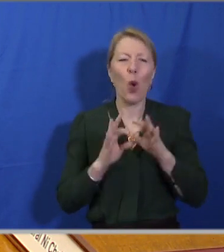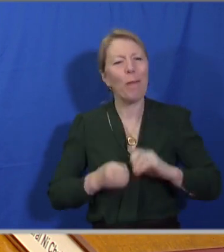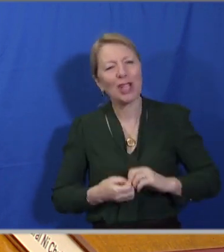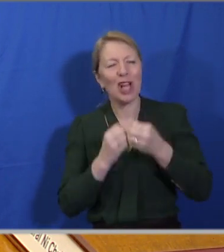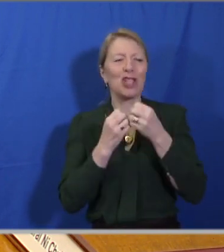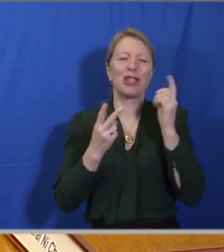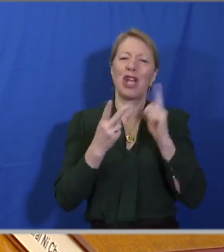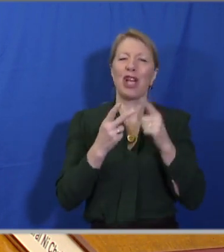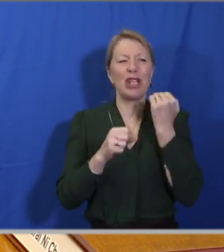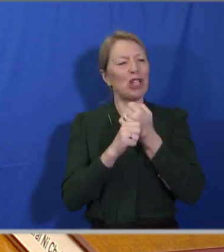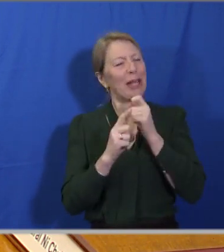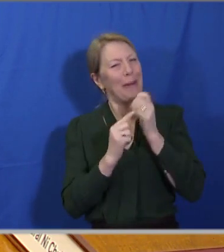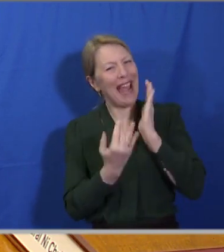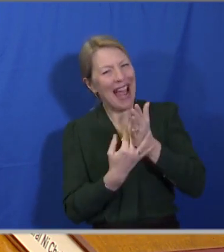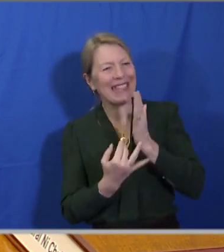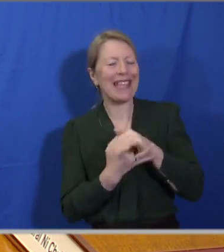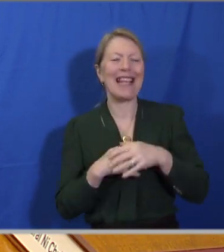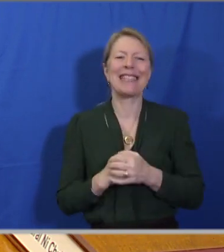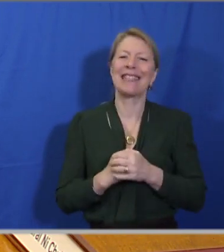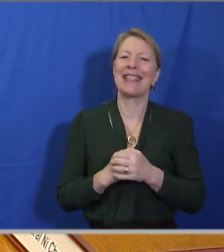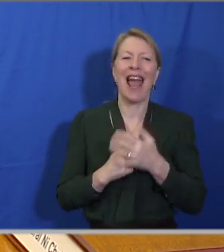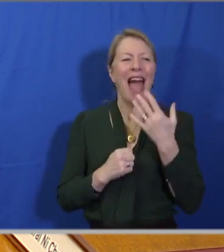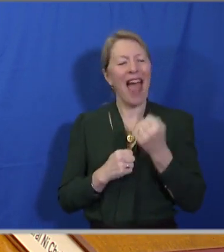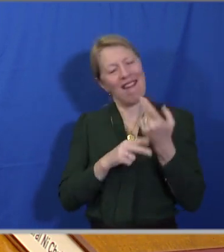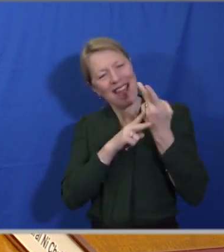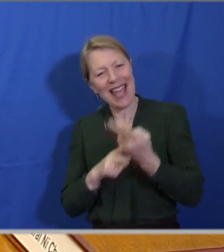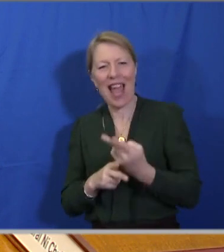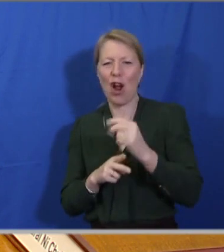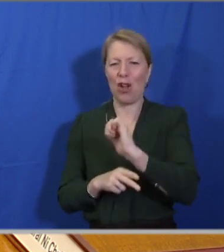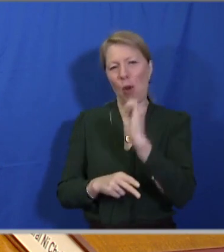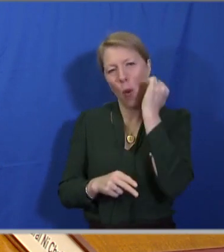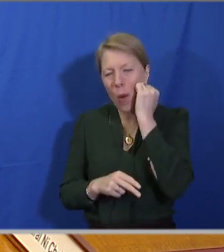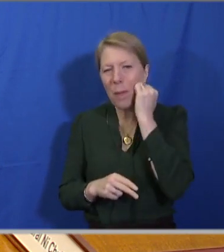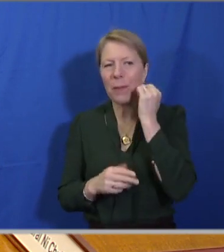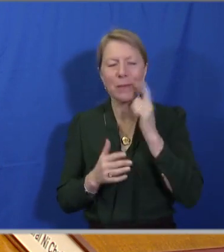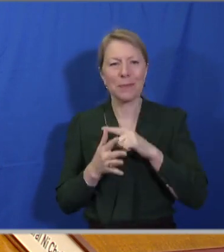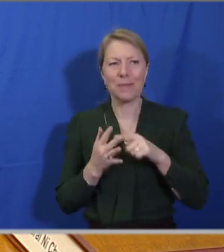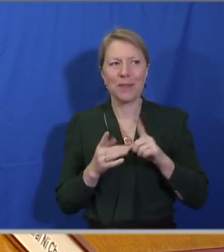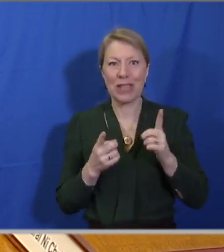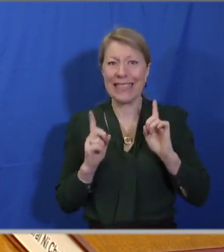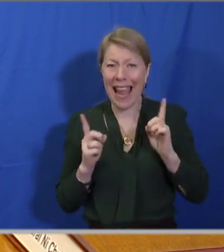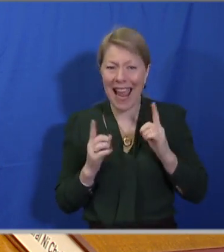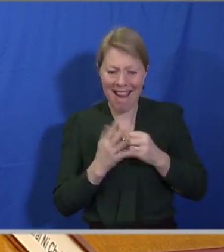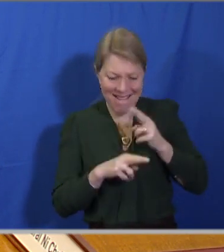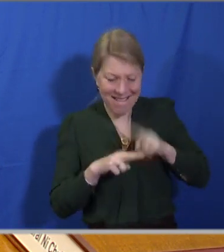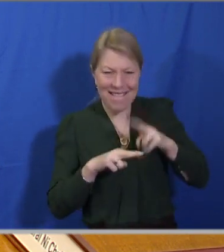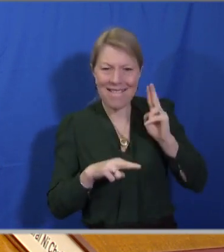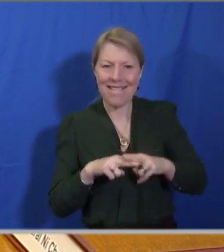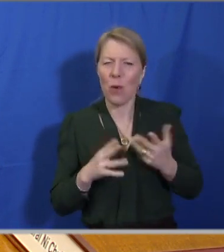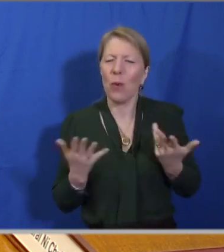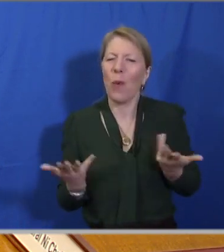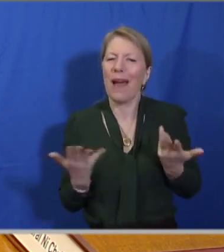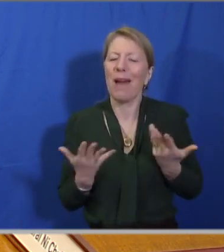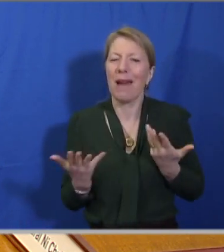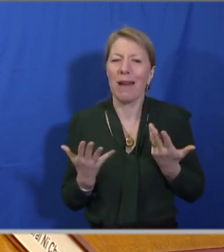care. In the middle of it all, there is a crisis in workforce and workforce planning. So what can be done to ensure that that is addressed as a matter